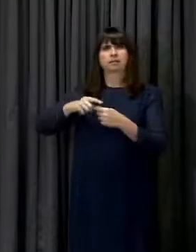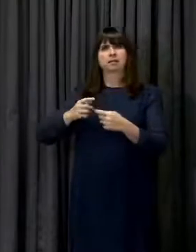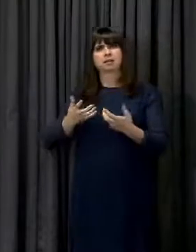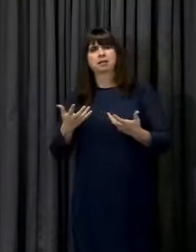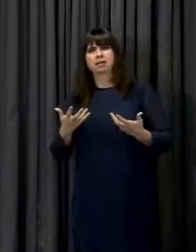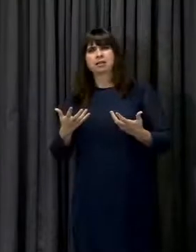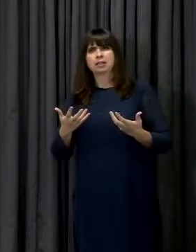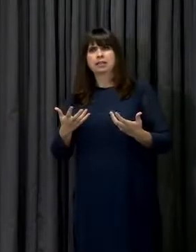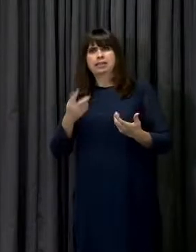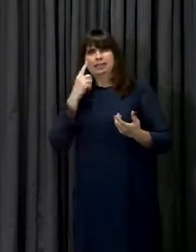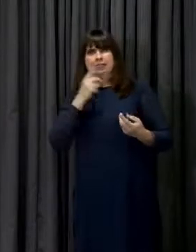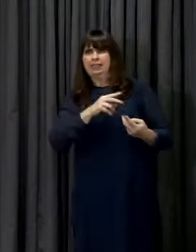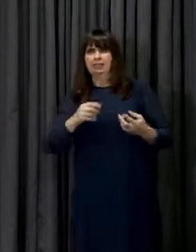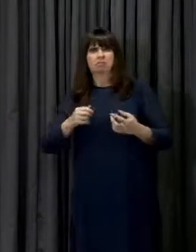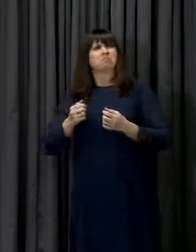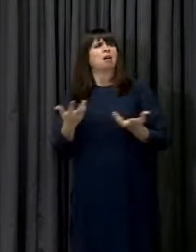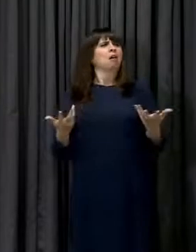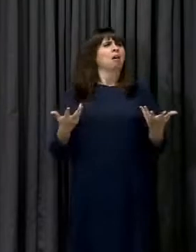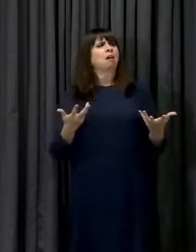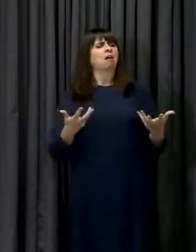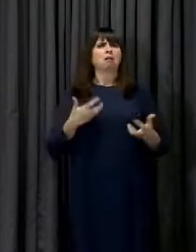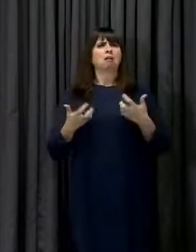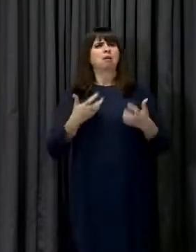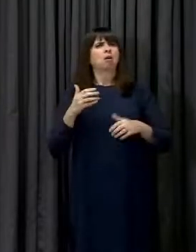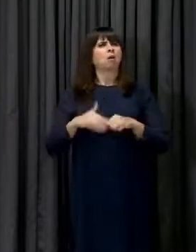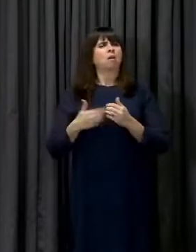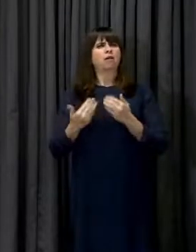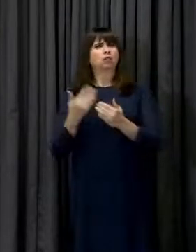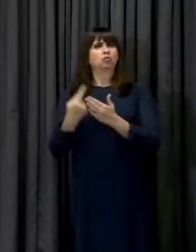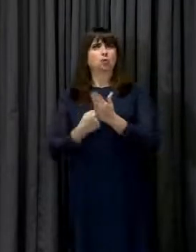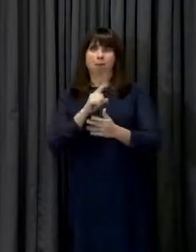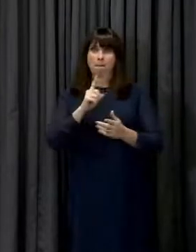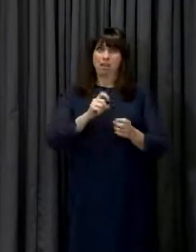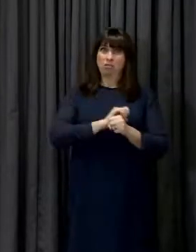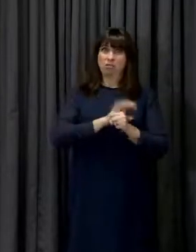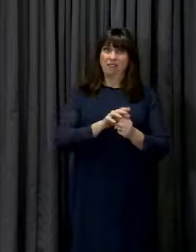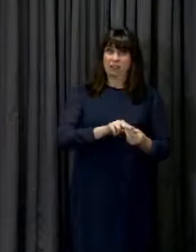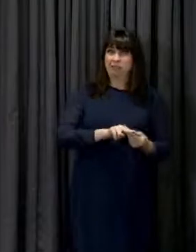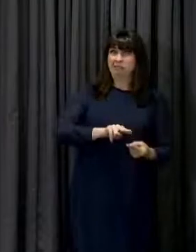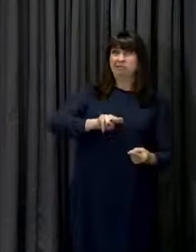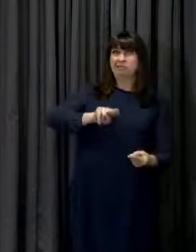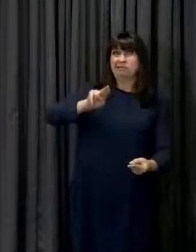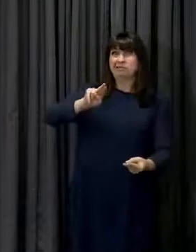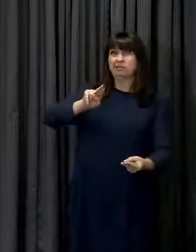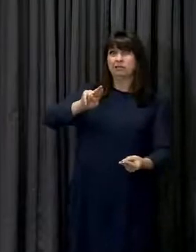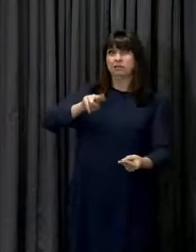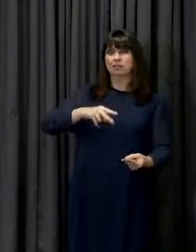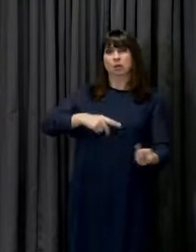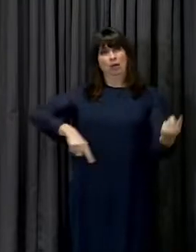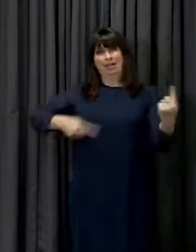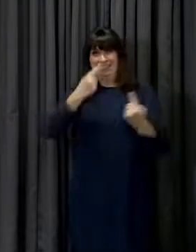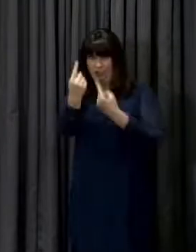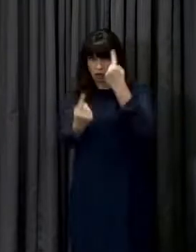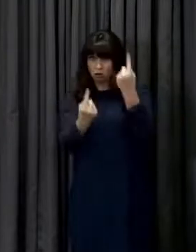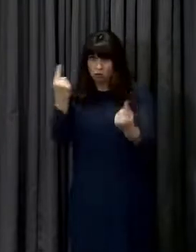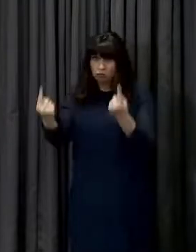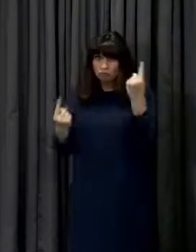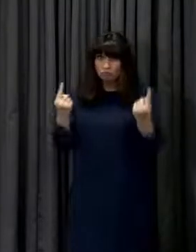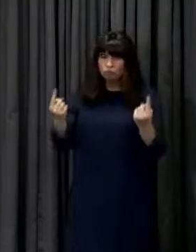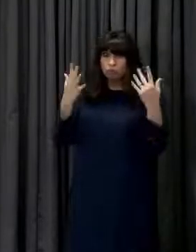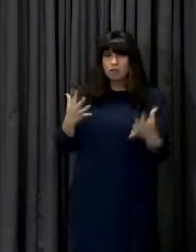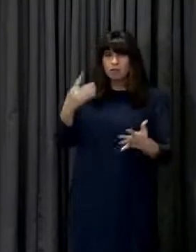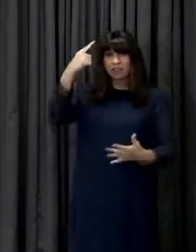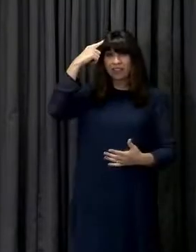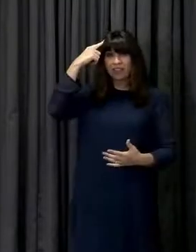rising harm being seen. And we know this is much more about the choices that we're all making about who